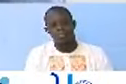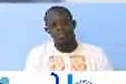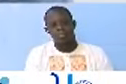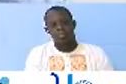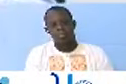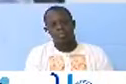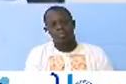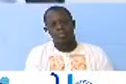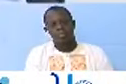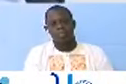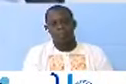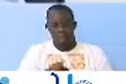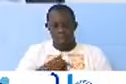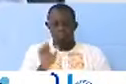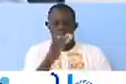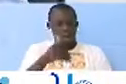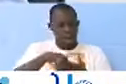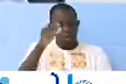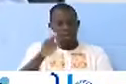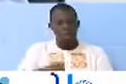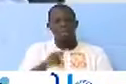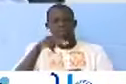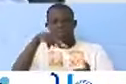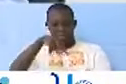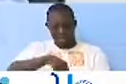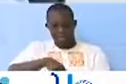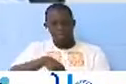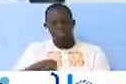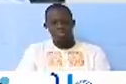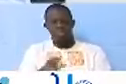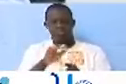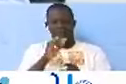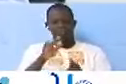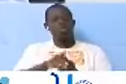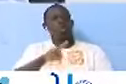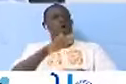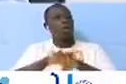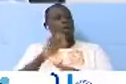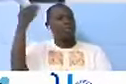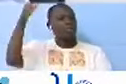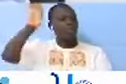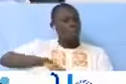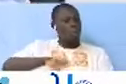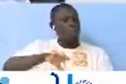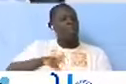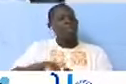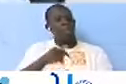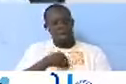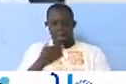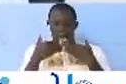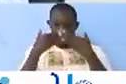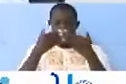there. I went out and I leaned on the fence. I said to him,